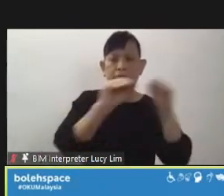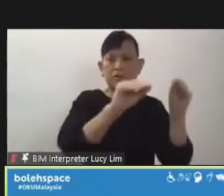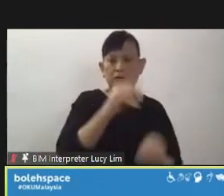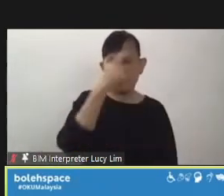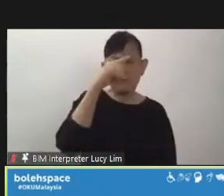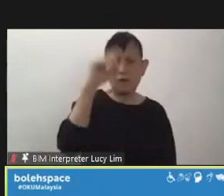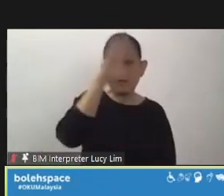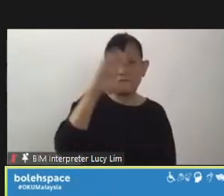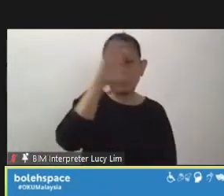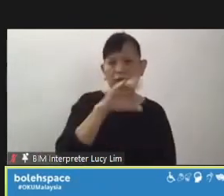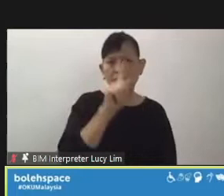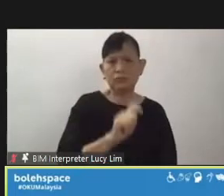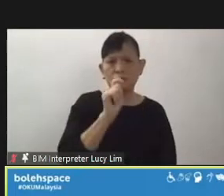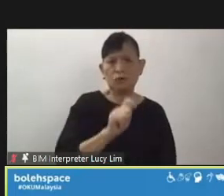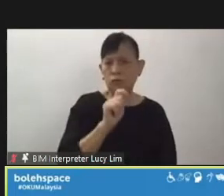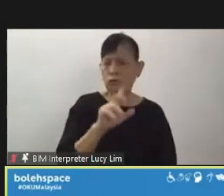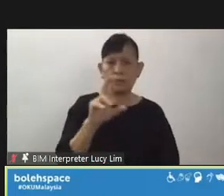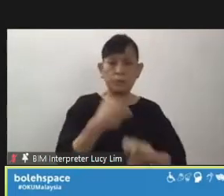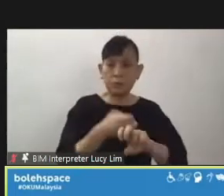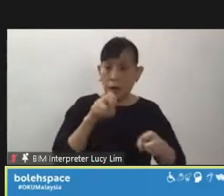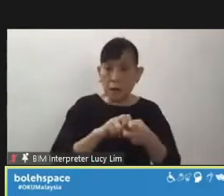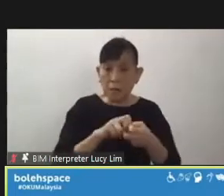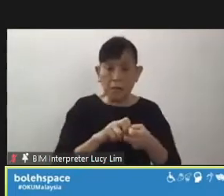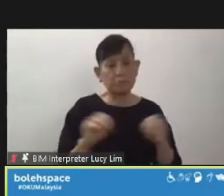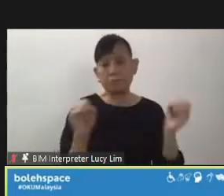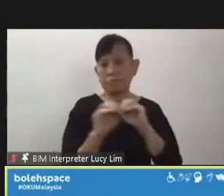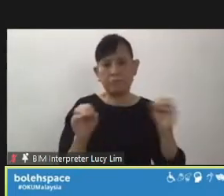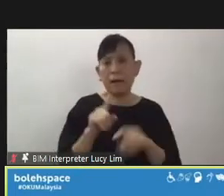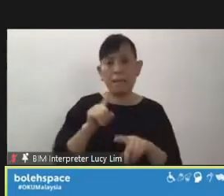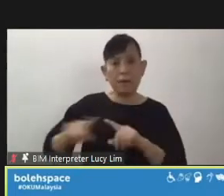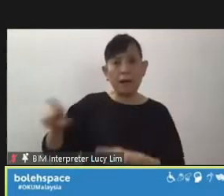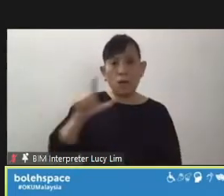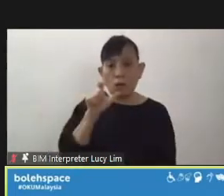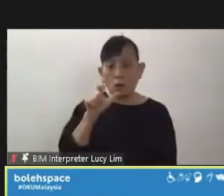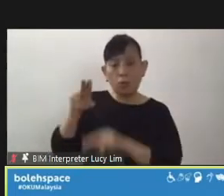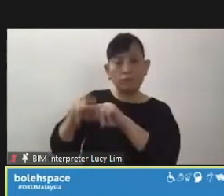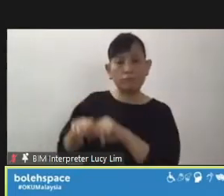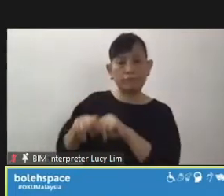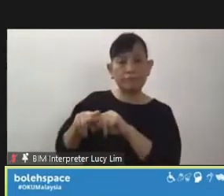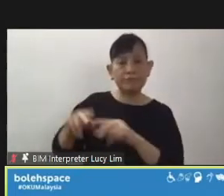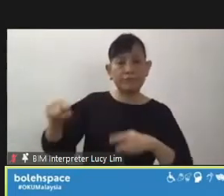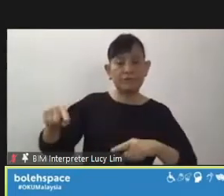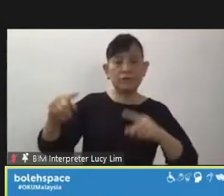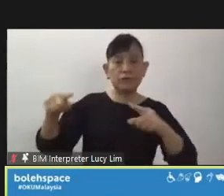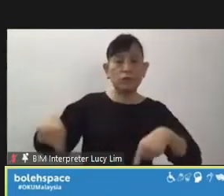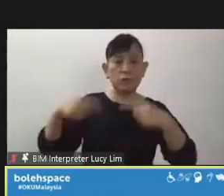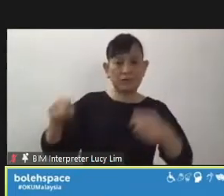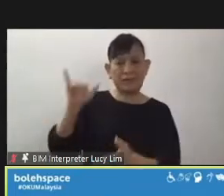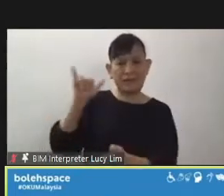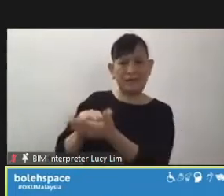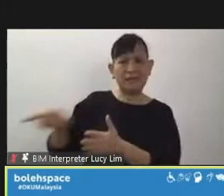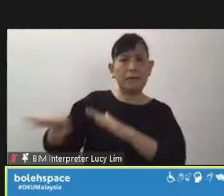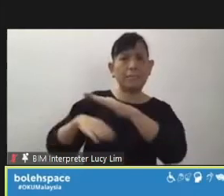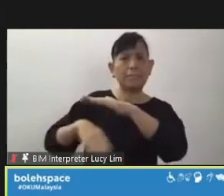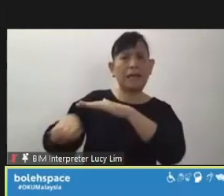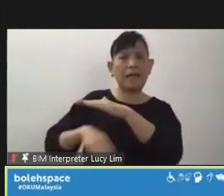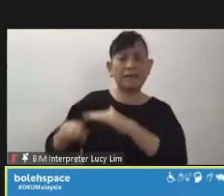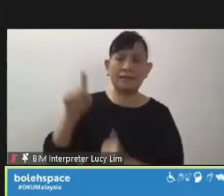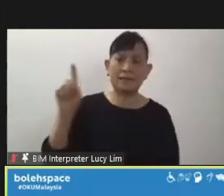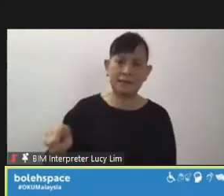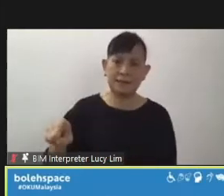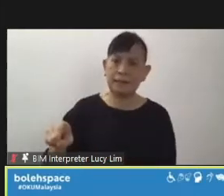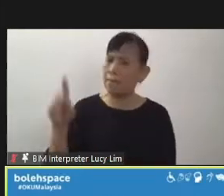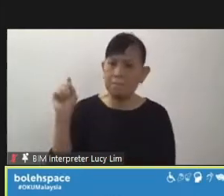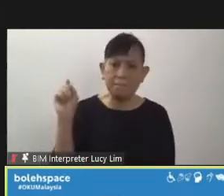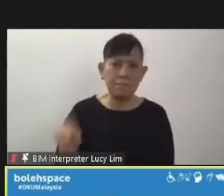not a problem for us. But it's a problem for them. It may look simple, but it's their basic needs. Okay, so you have